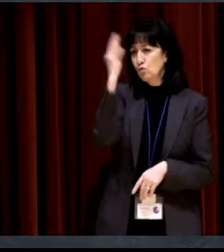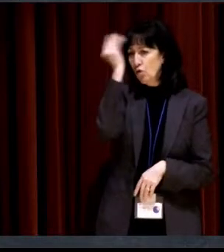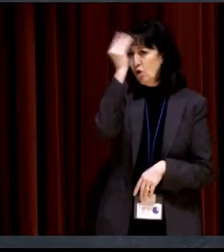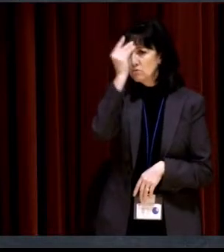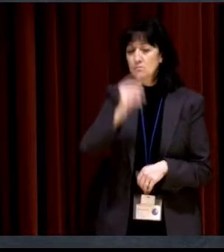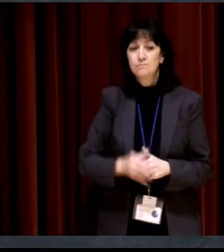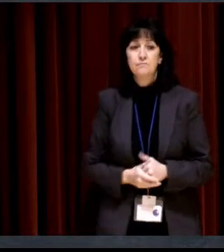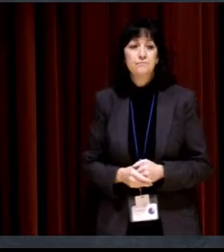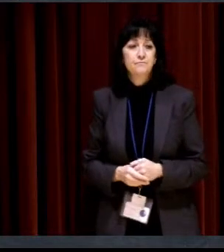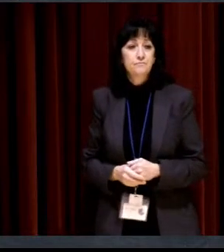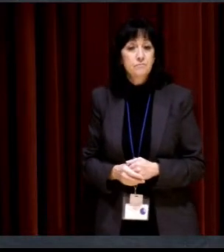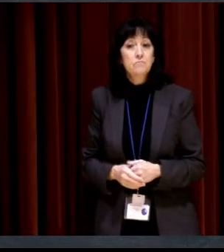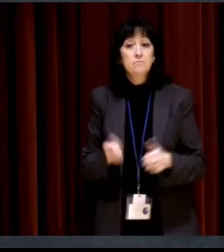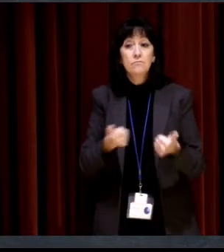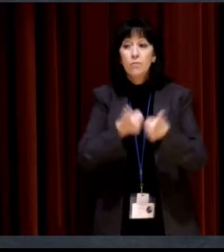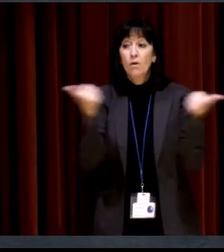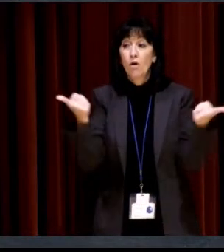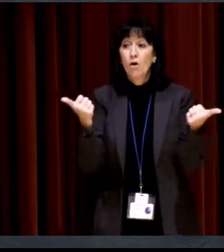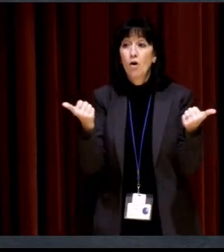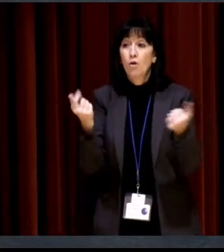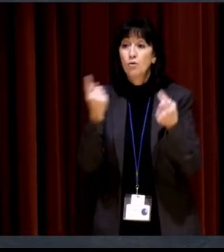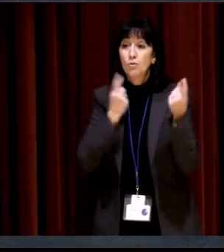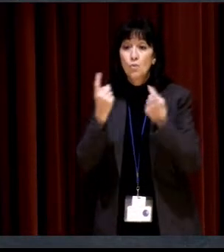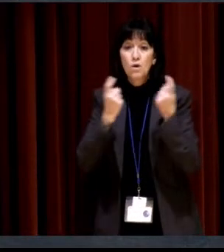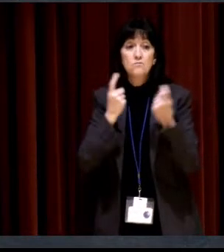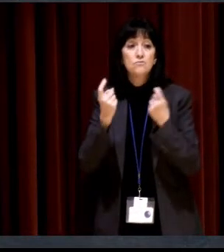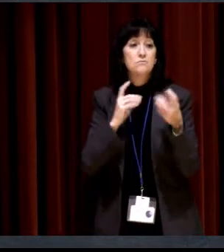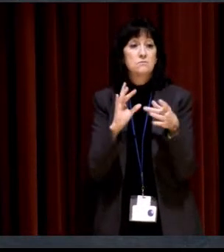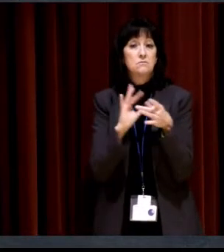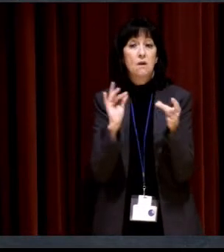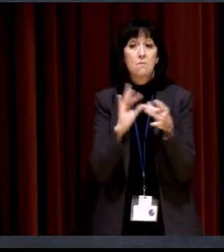Other questions or comments?